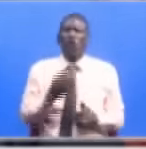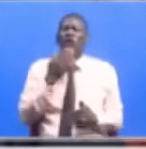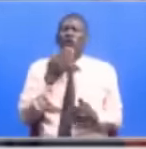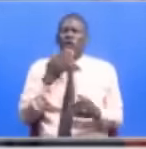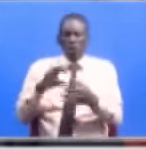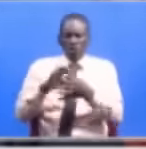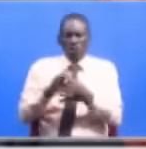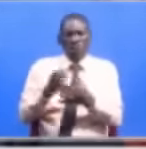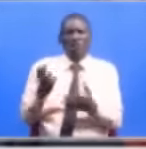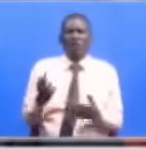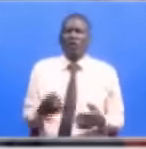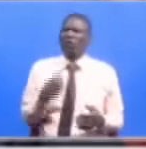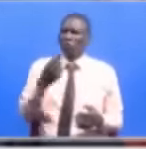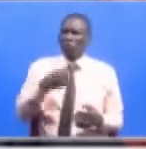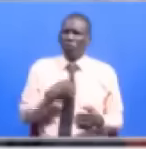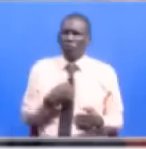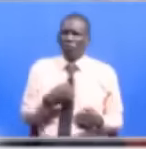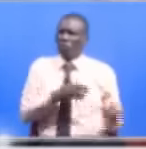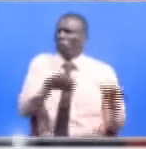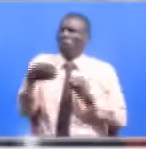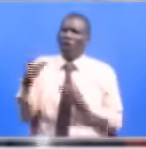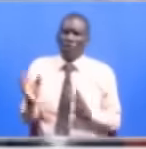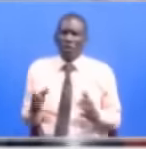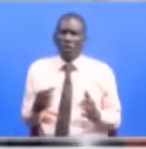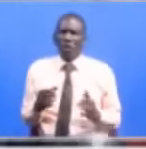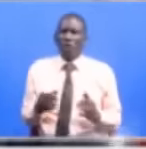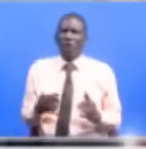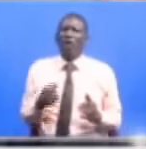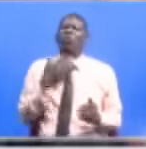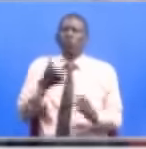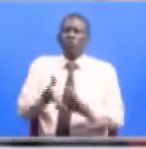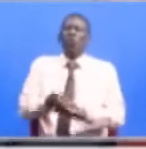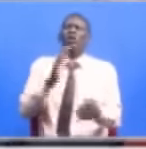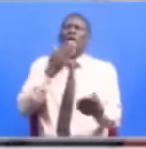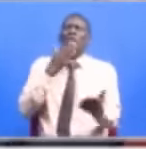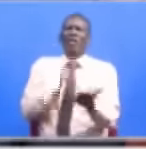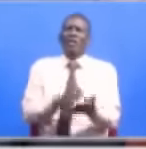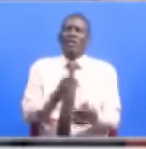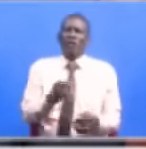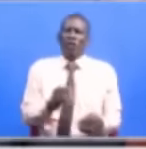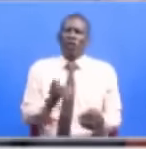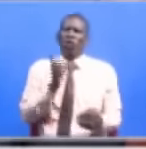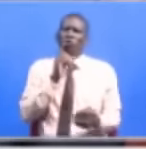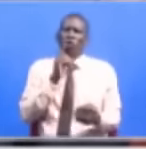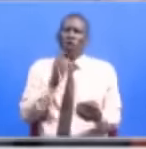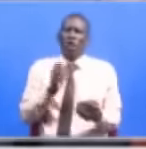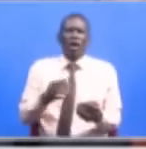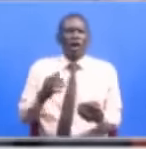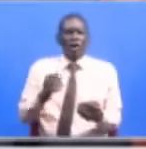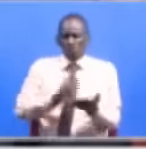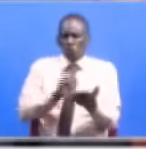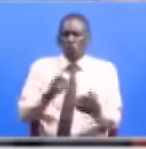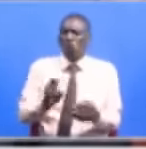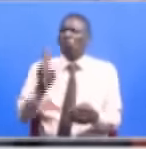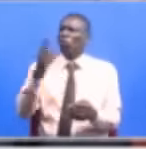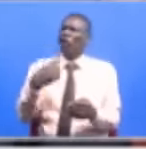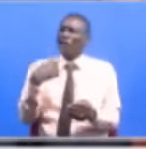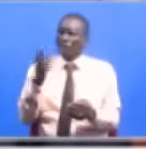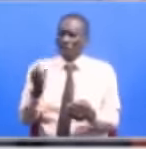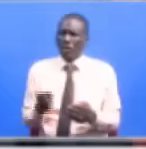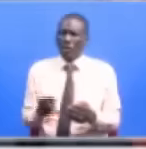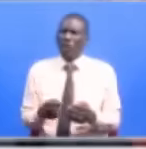nonsense, get out. I want your resignation letter tomorrow. So I went to Uhuru Kenyatta and said, boss, I'm told you've asked me